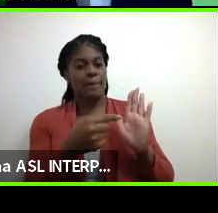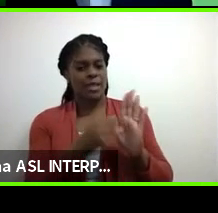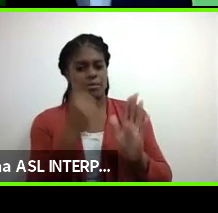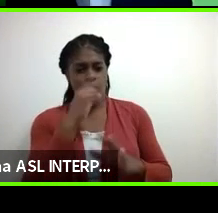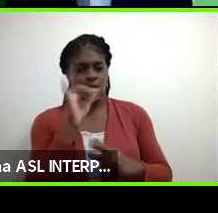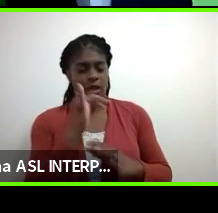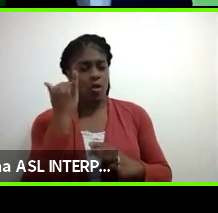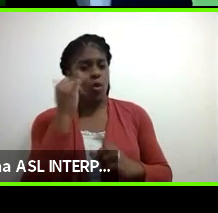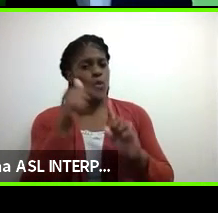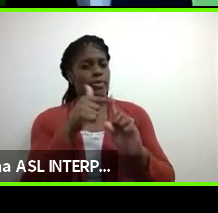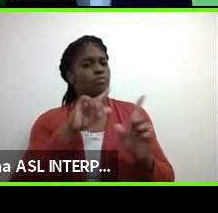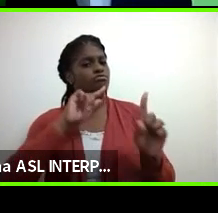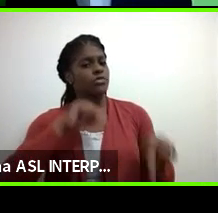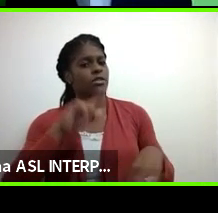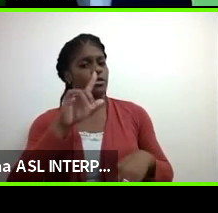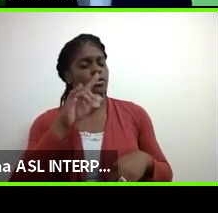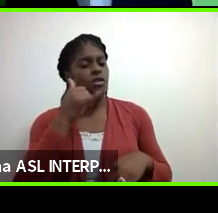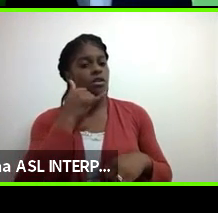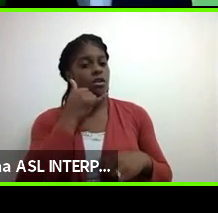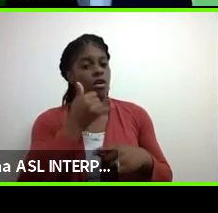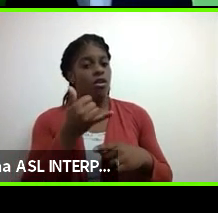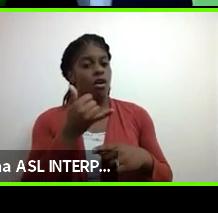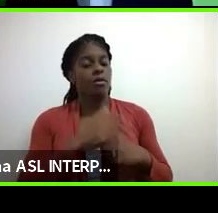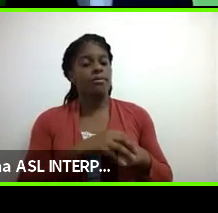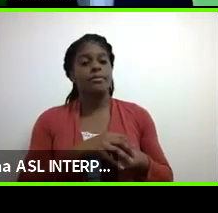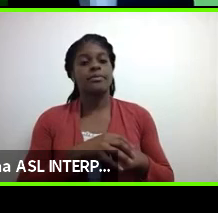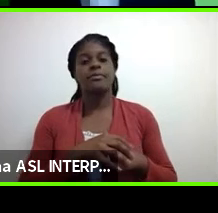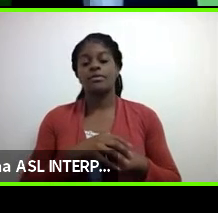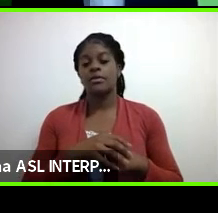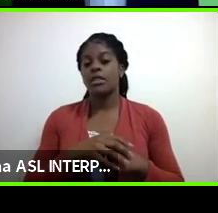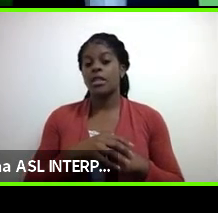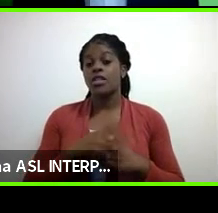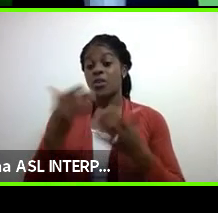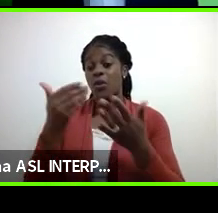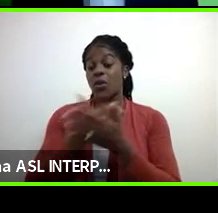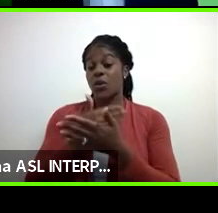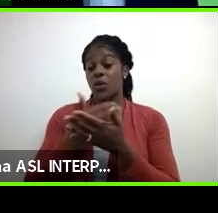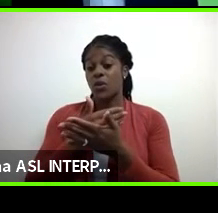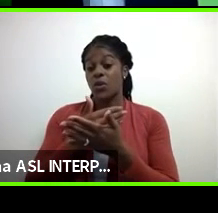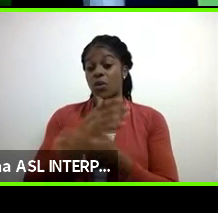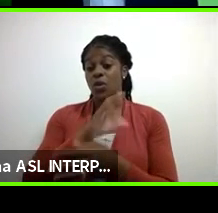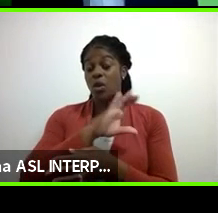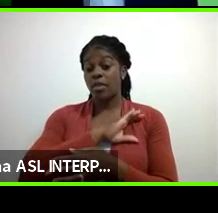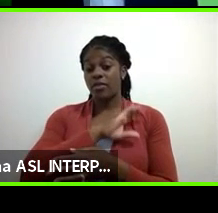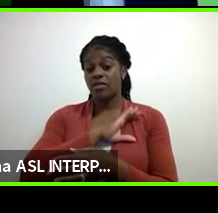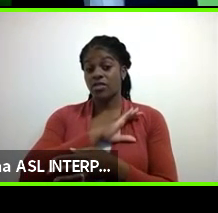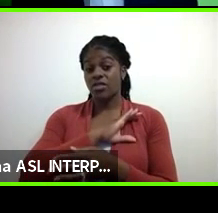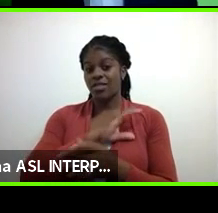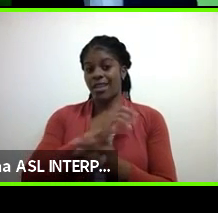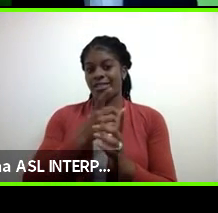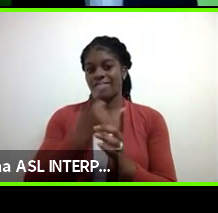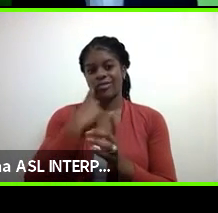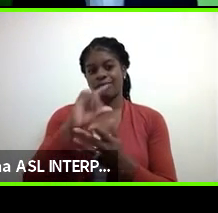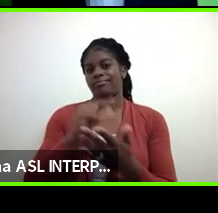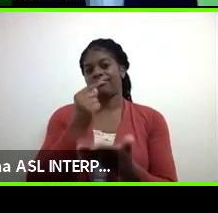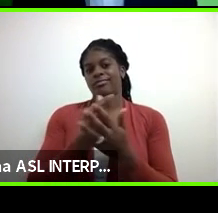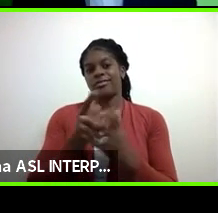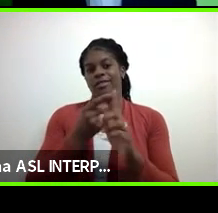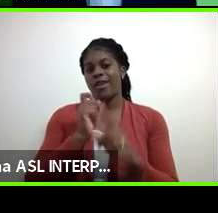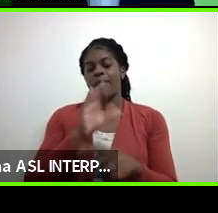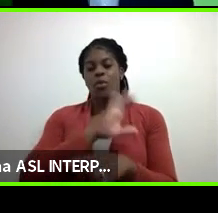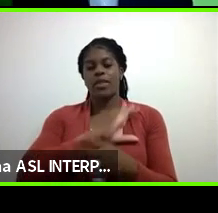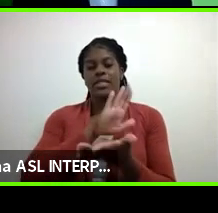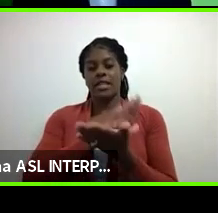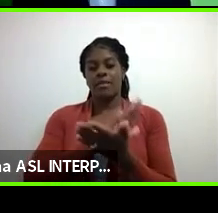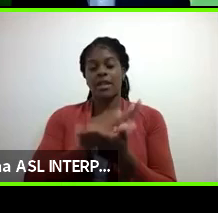call? Okay, so basically starting with a brand new police officer that's right out of police academy, we